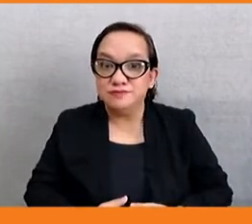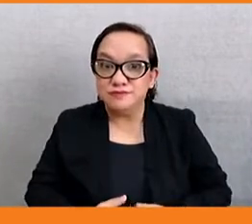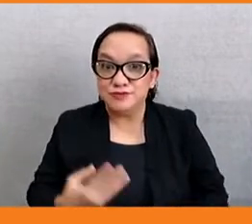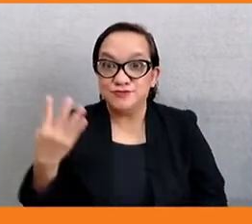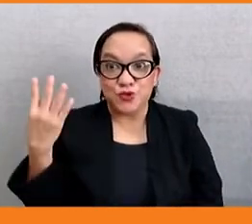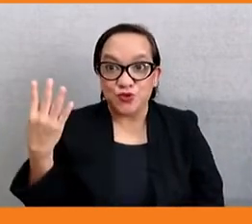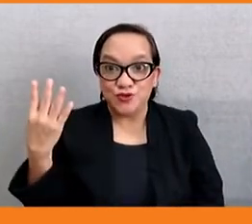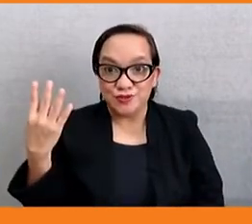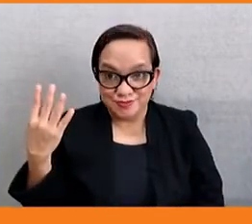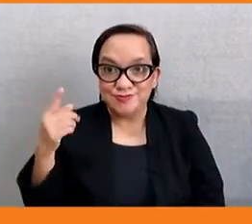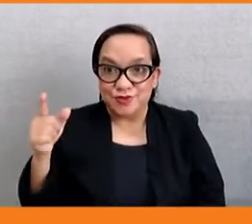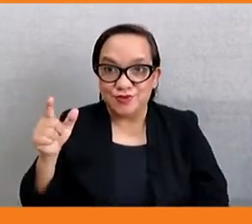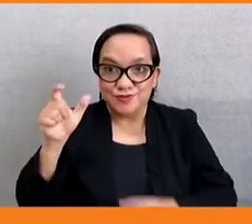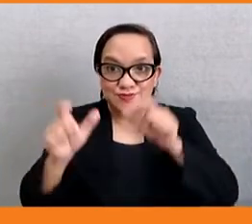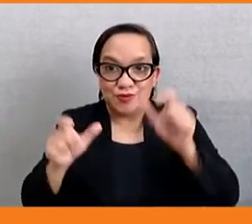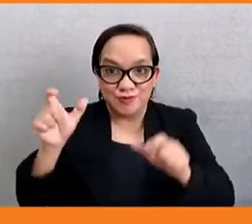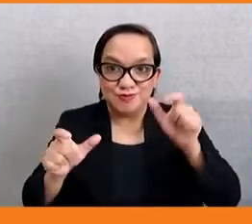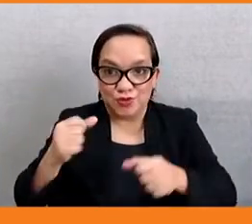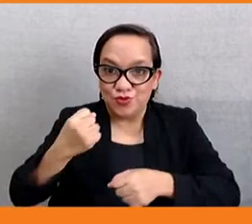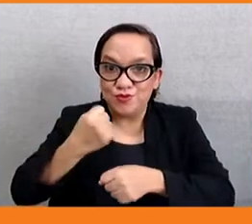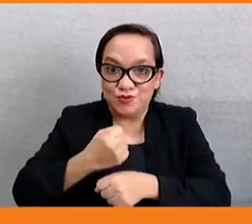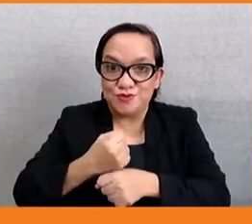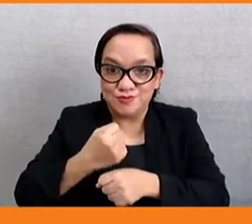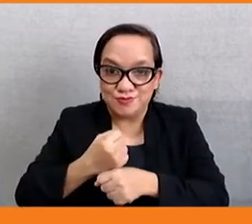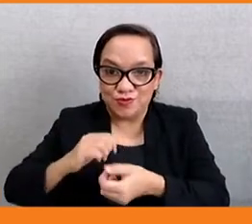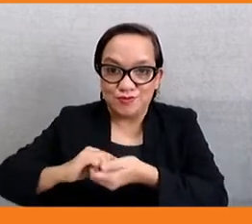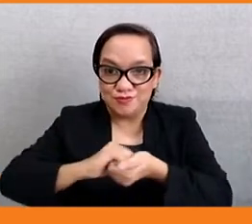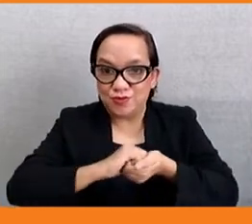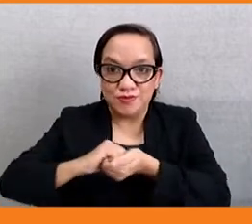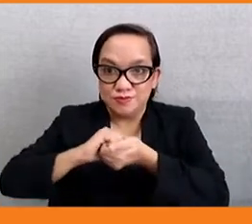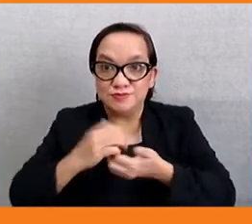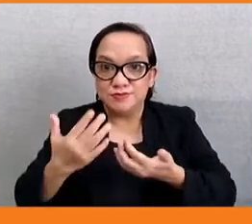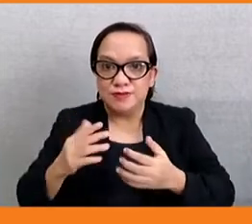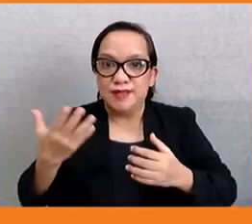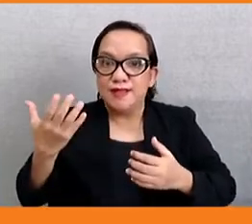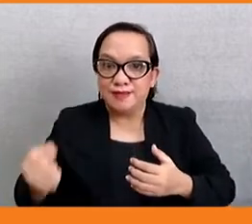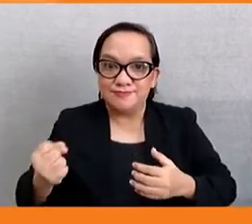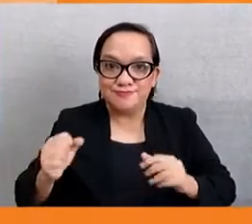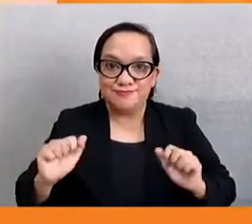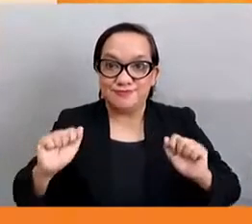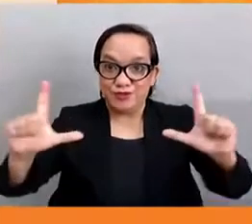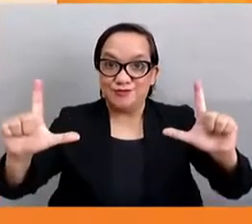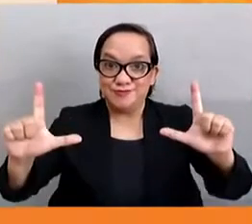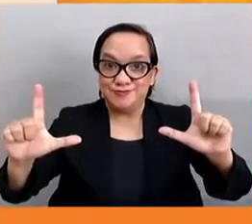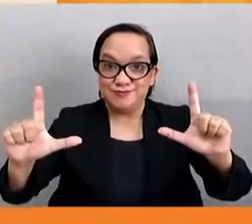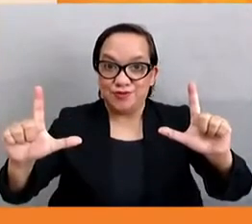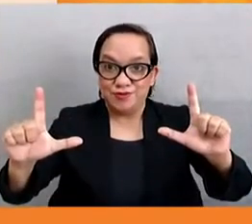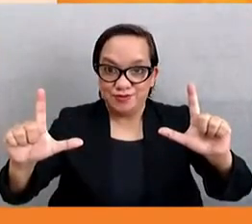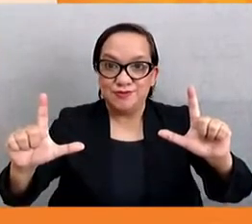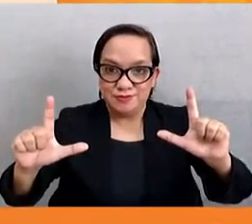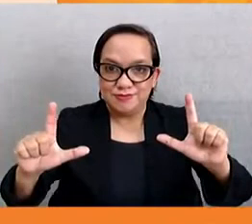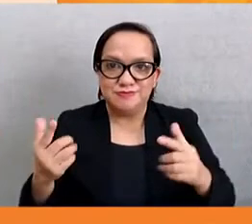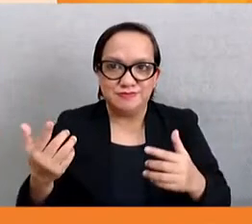Today, we will be using Pigeonhole Live for our Q&A sessions. Pigeonhole Live is a simple interactive mobile